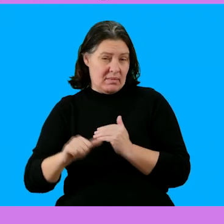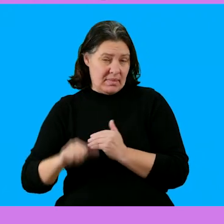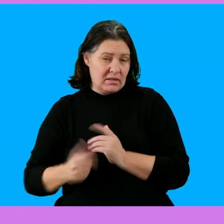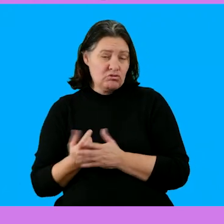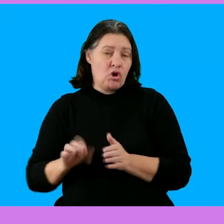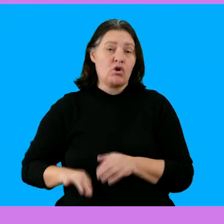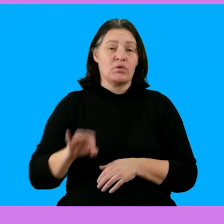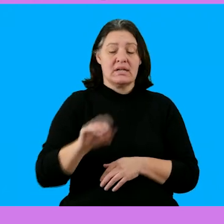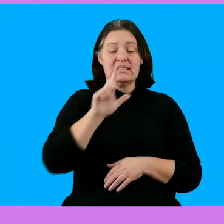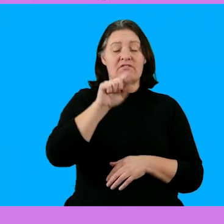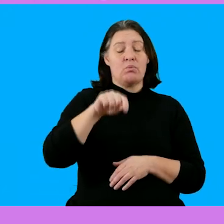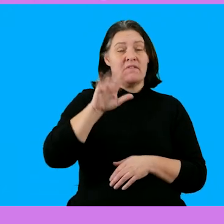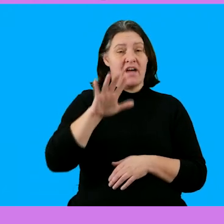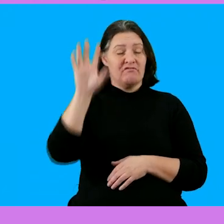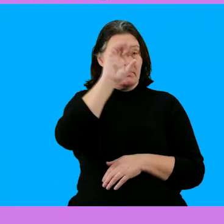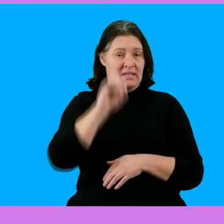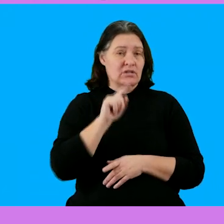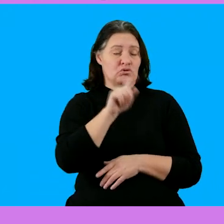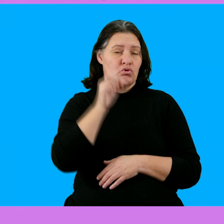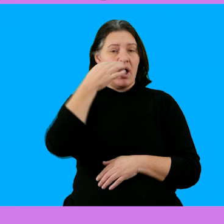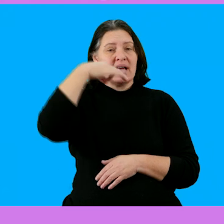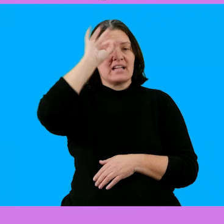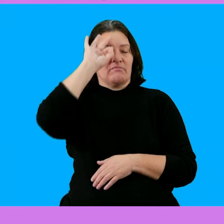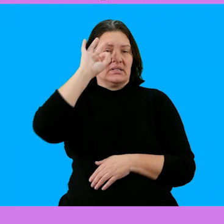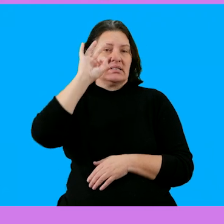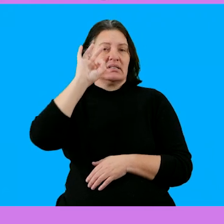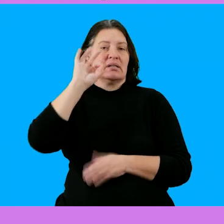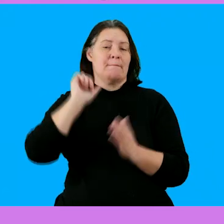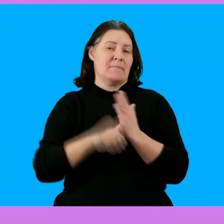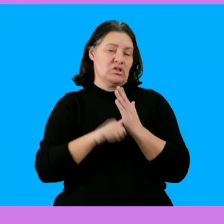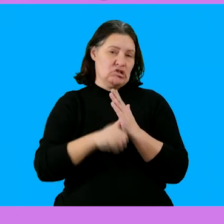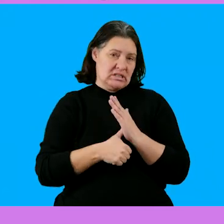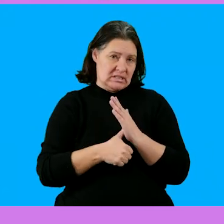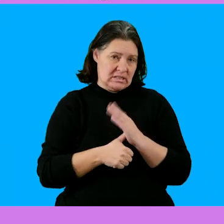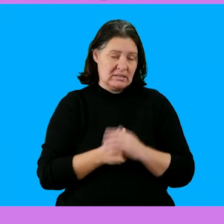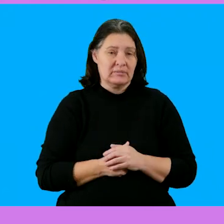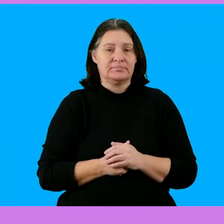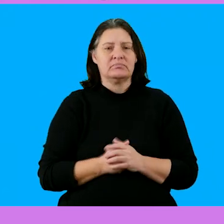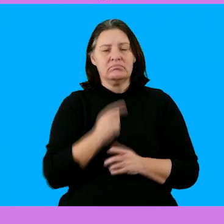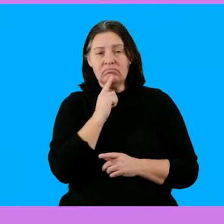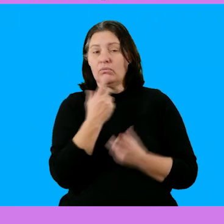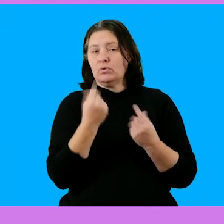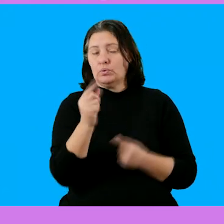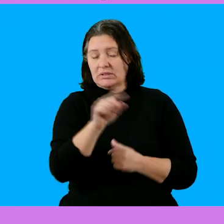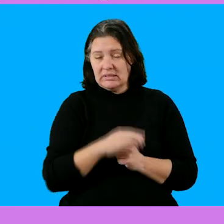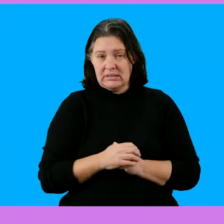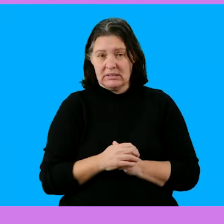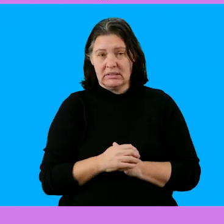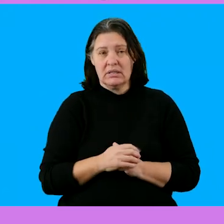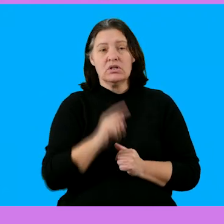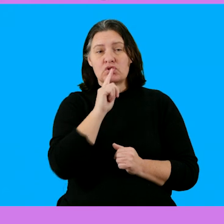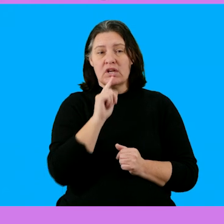month. She contributes 7.5% to the government employees pension fund. So what is it that you need to